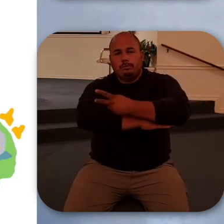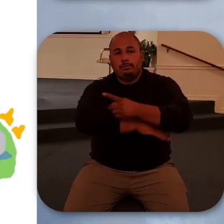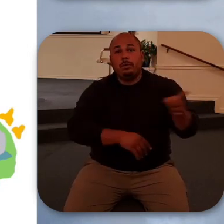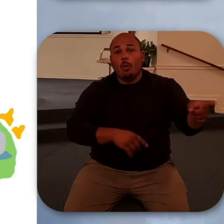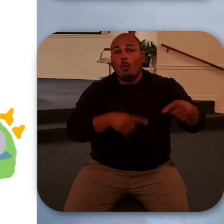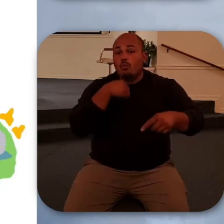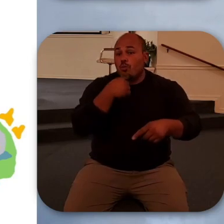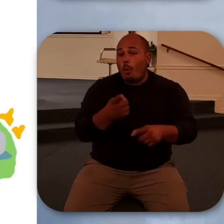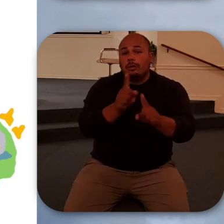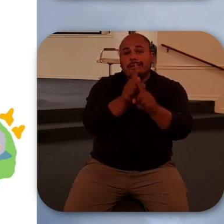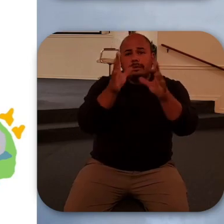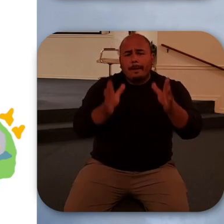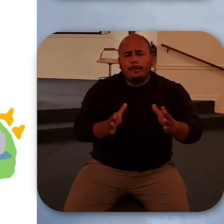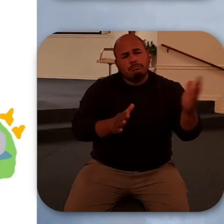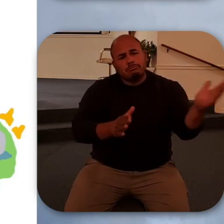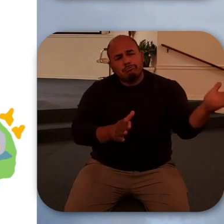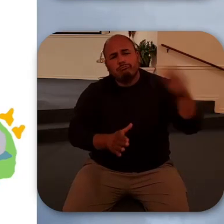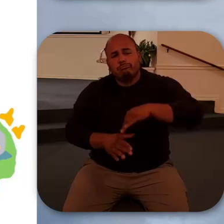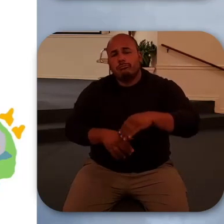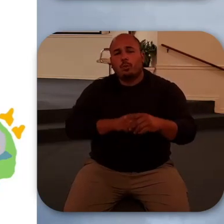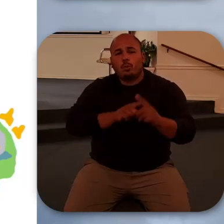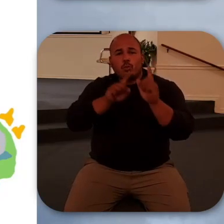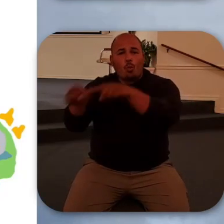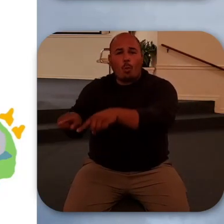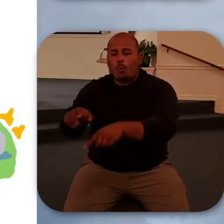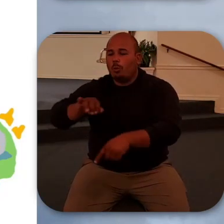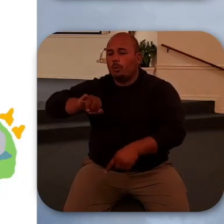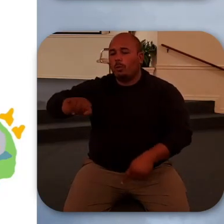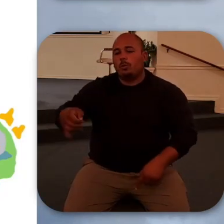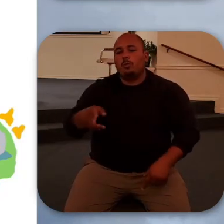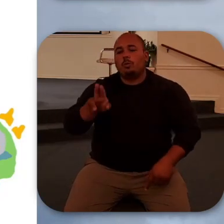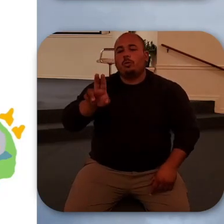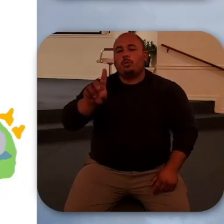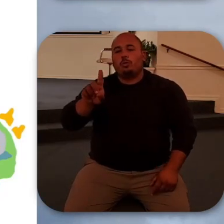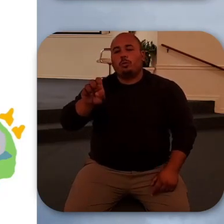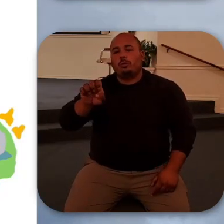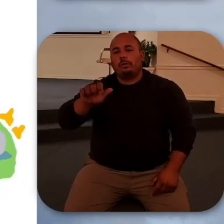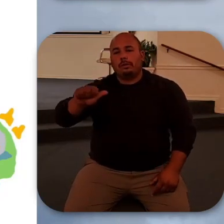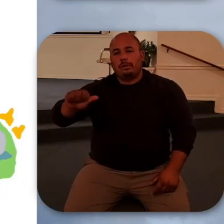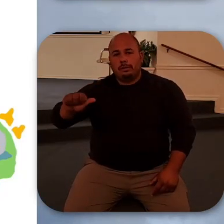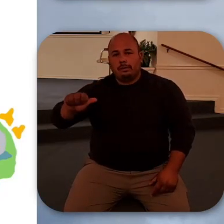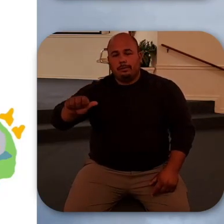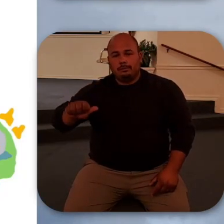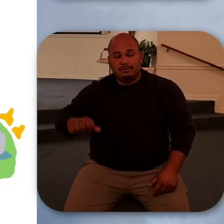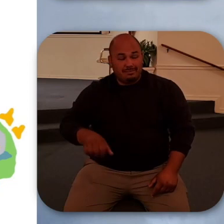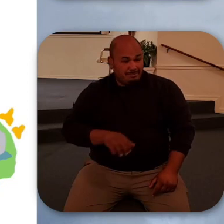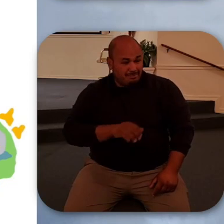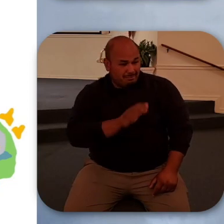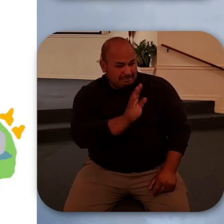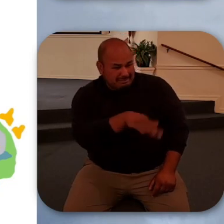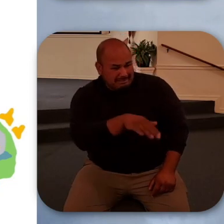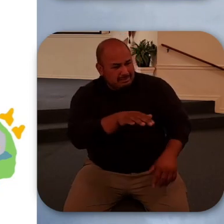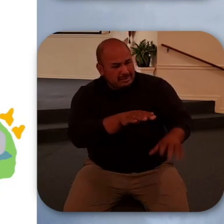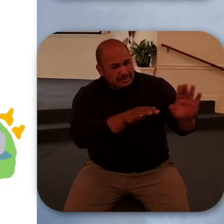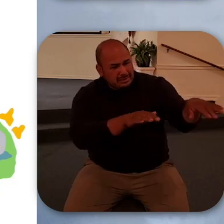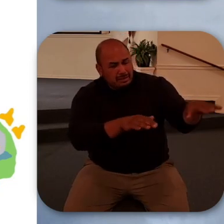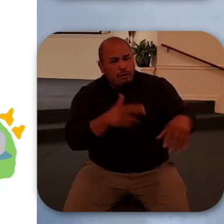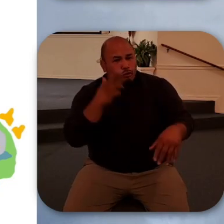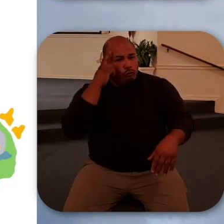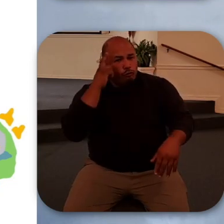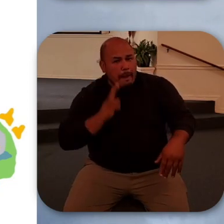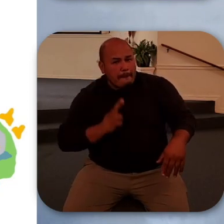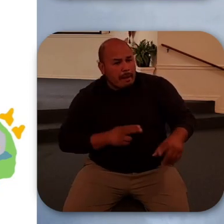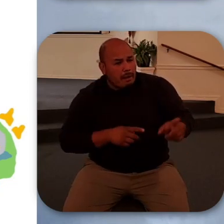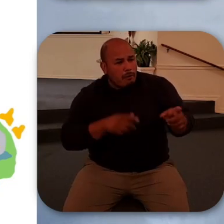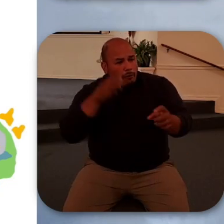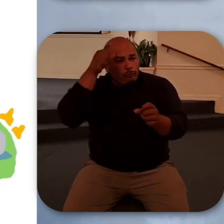let us go back to Judea. But Rabbi, they said, a short while ago the Jews there tried to stone you, and yet you were going